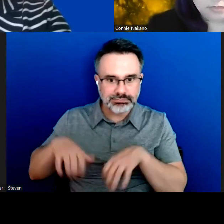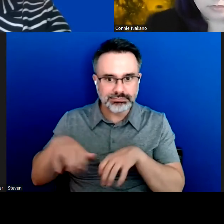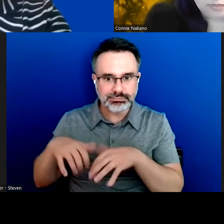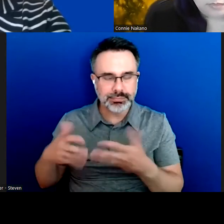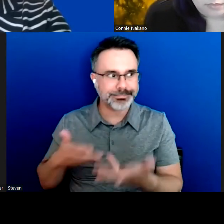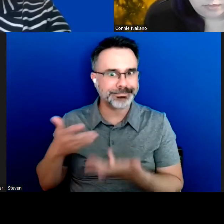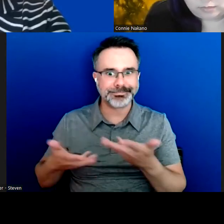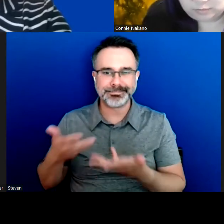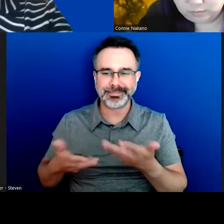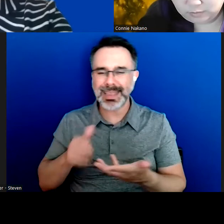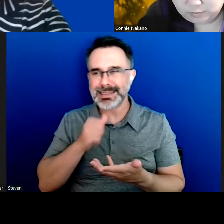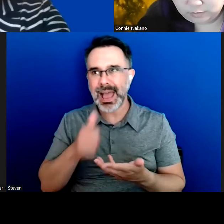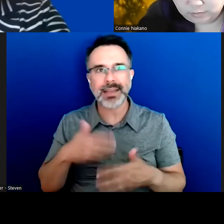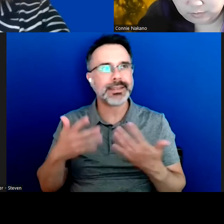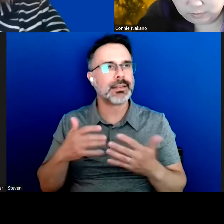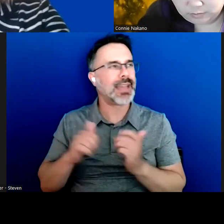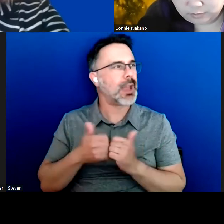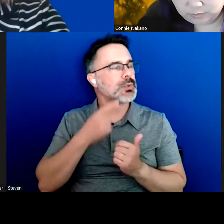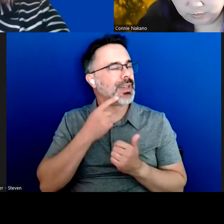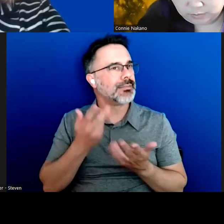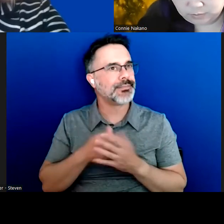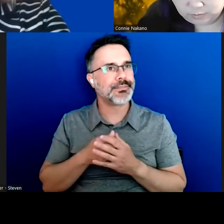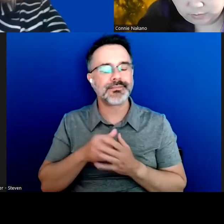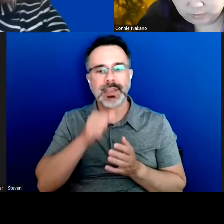total buy-in, or not